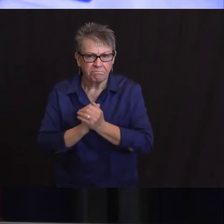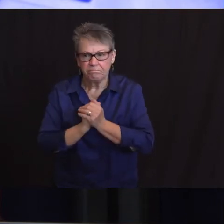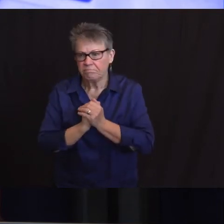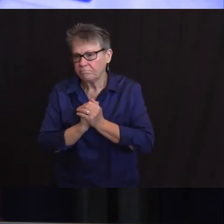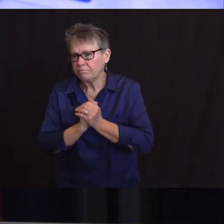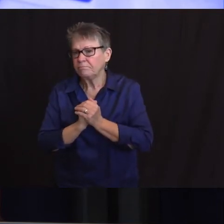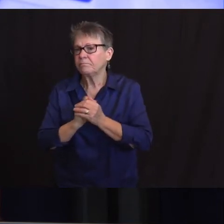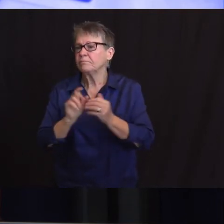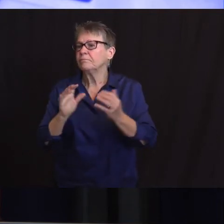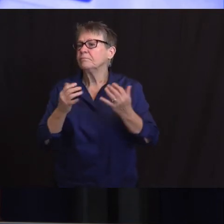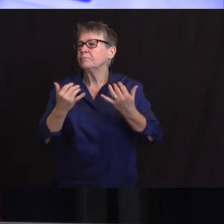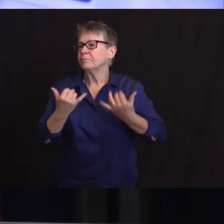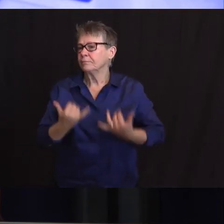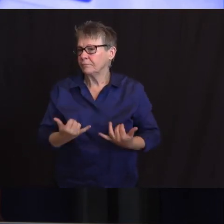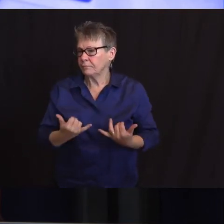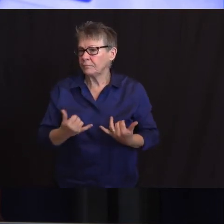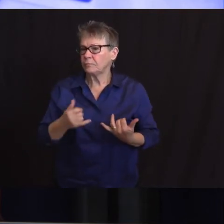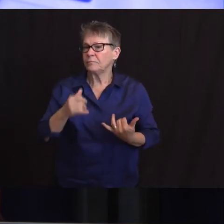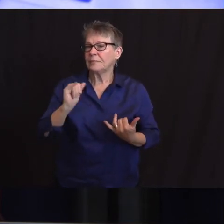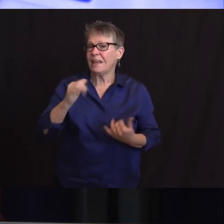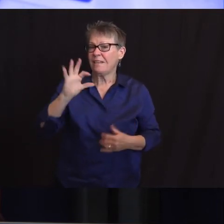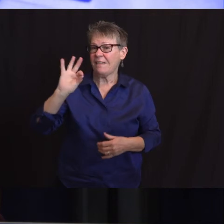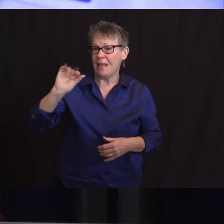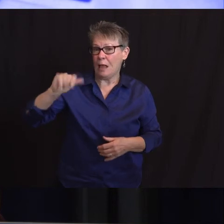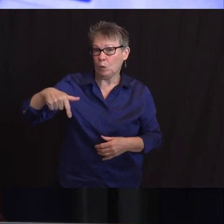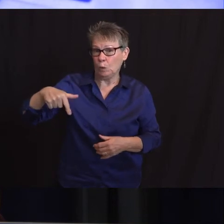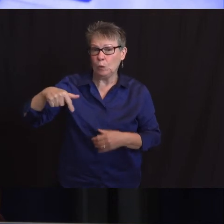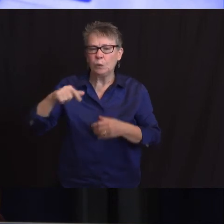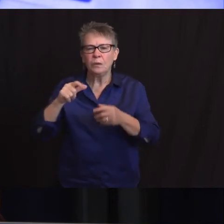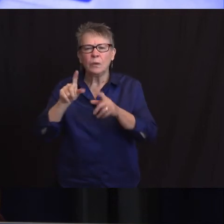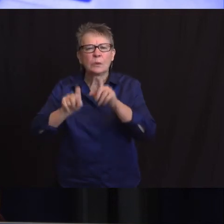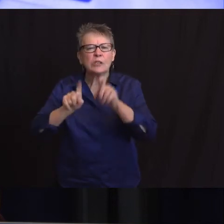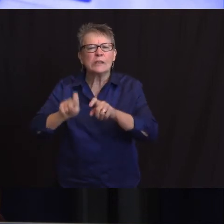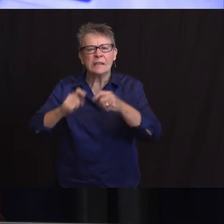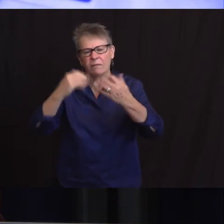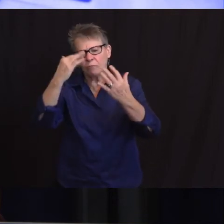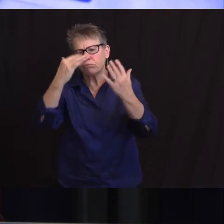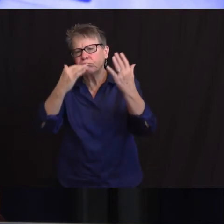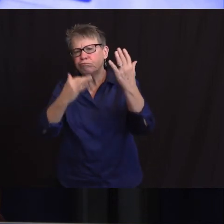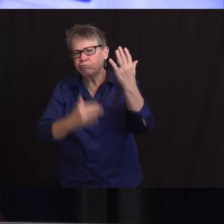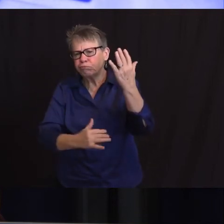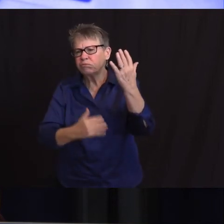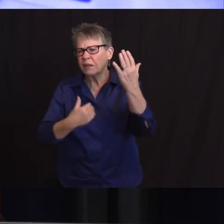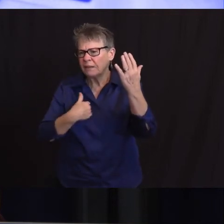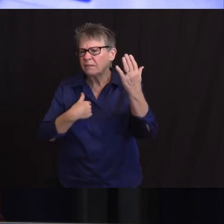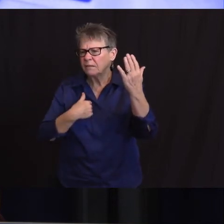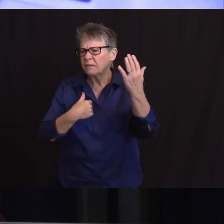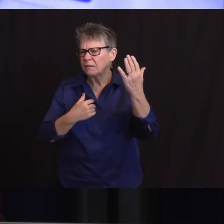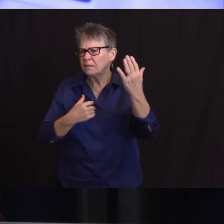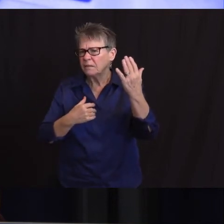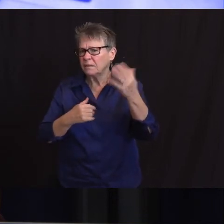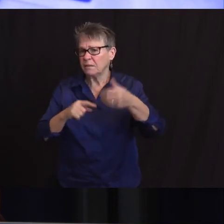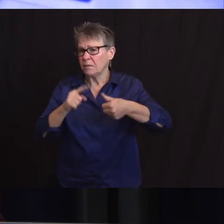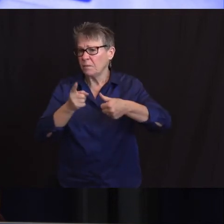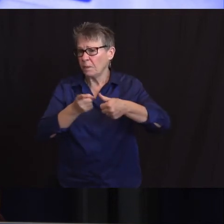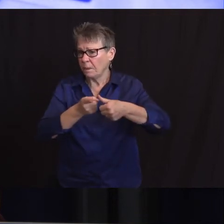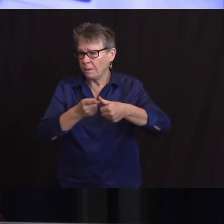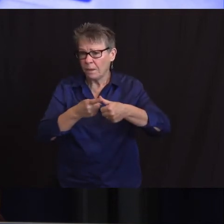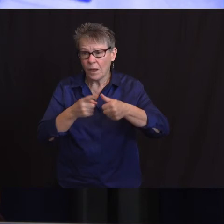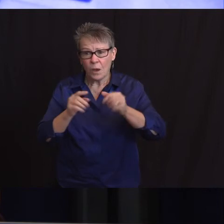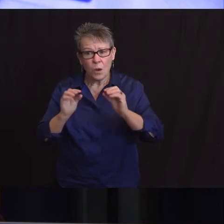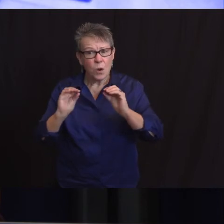receiving, along with the answers. First, I want to remind everyone that there is no cost to